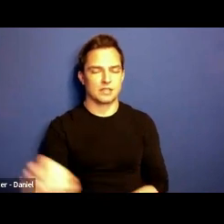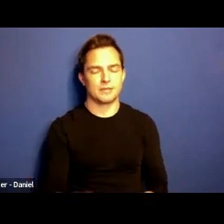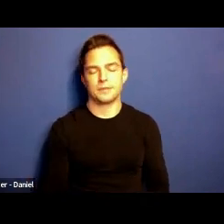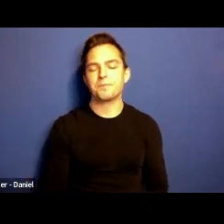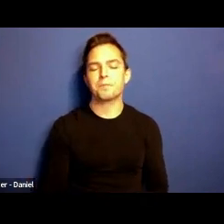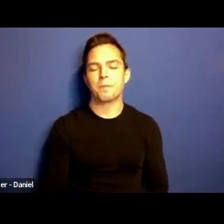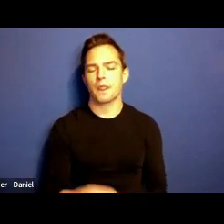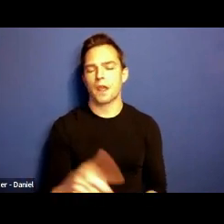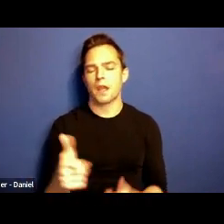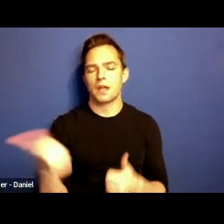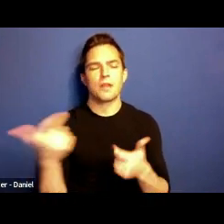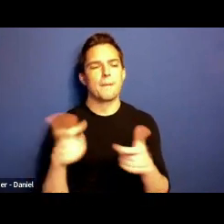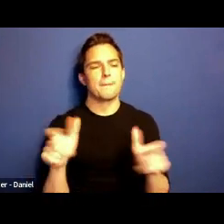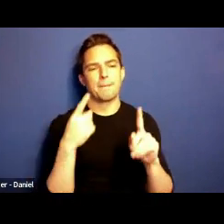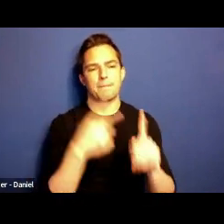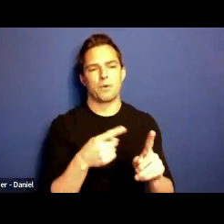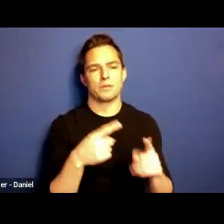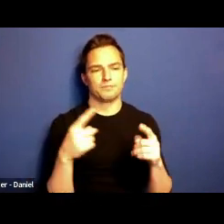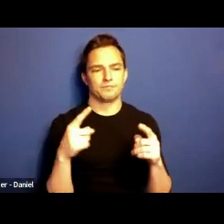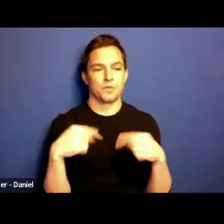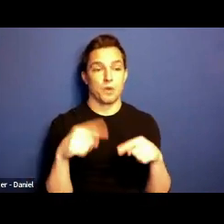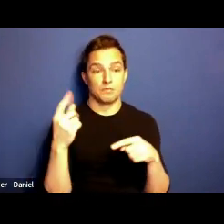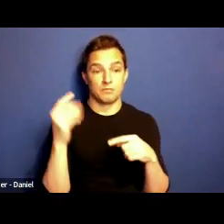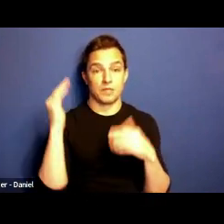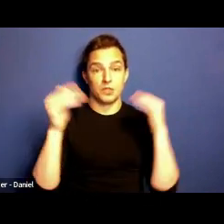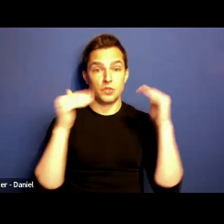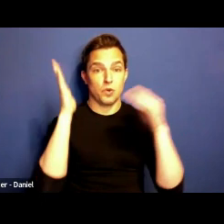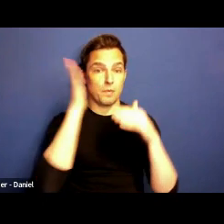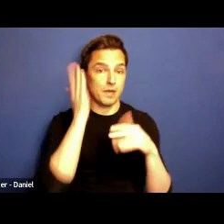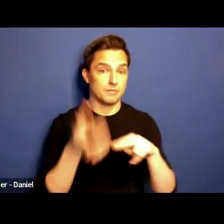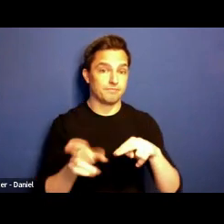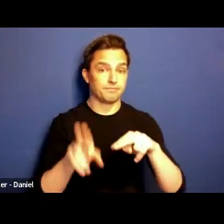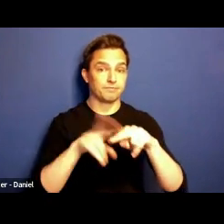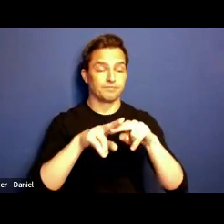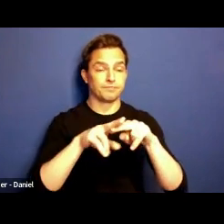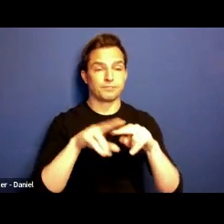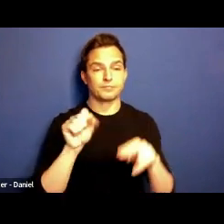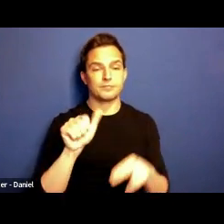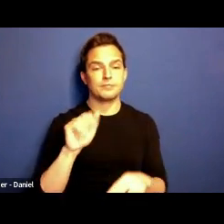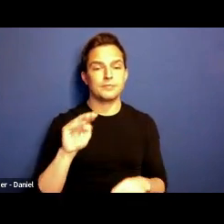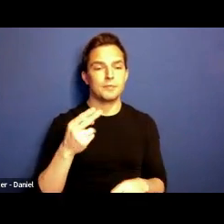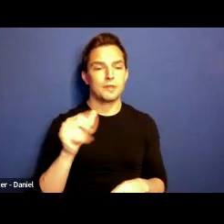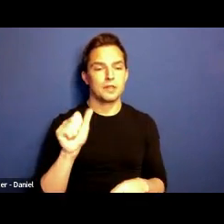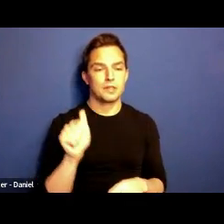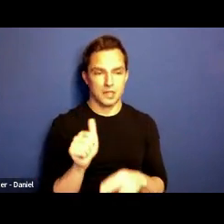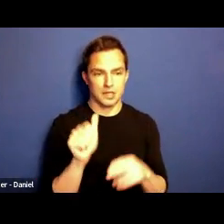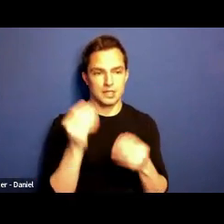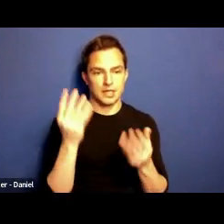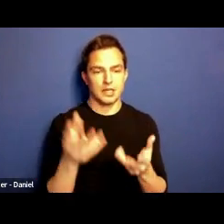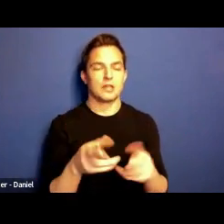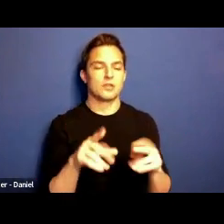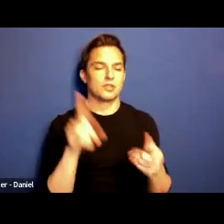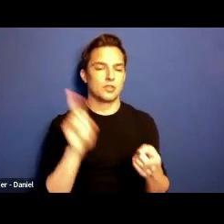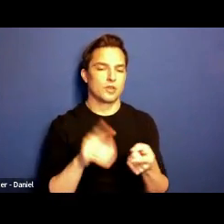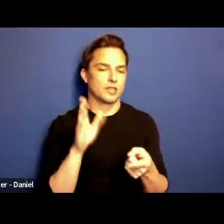Another major point, though, was while adult beds increased, the SAMHSA data shows a decrease in kids' beds